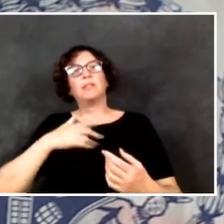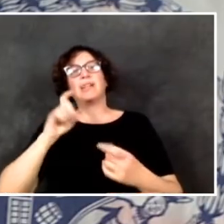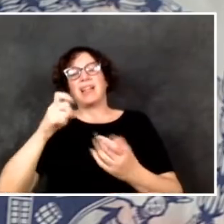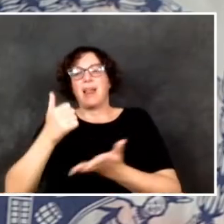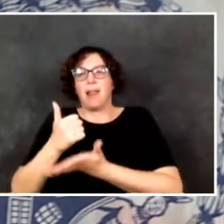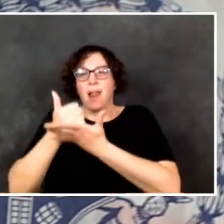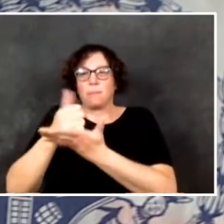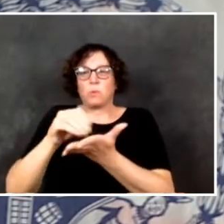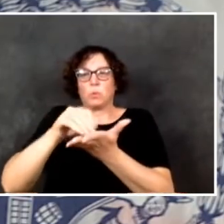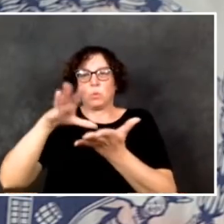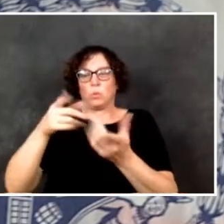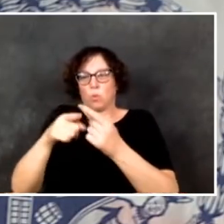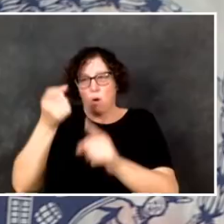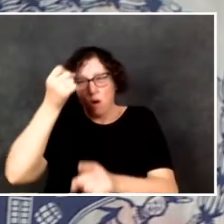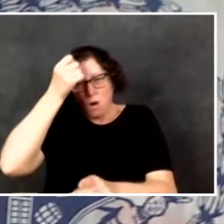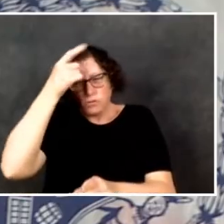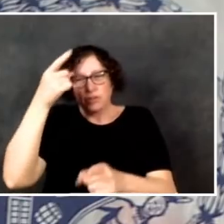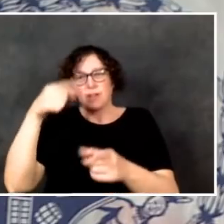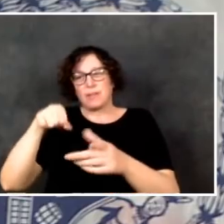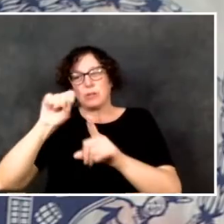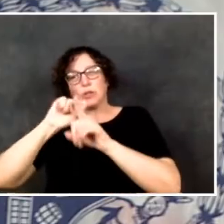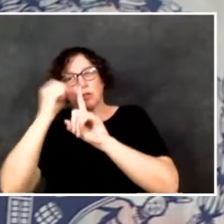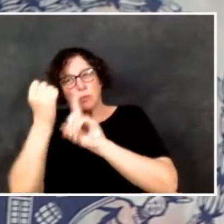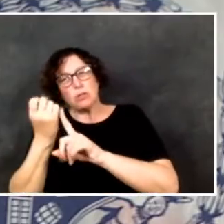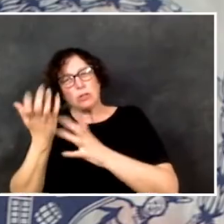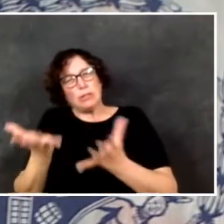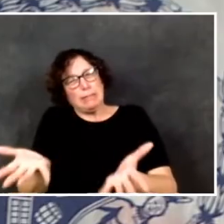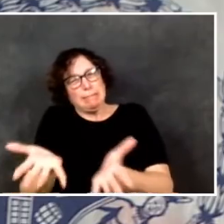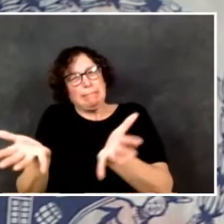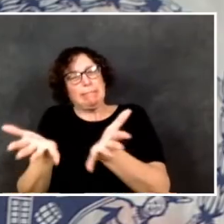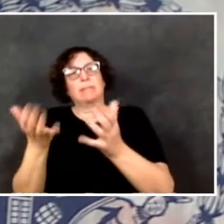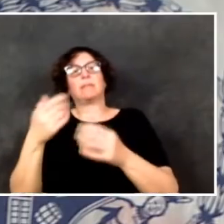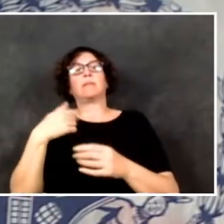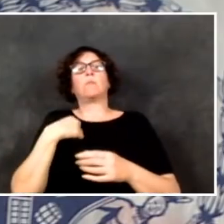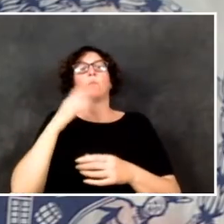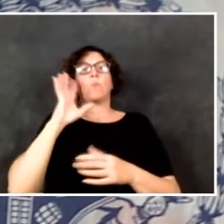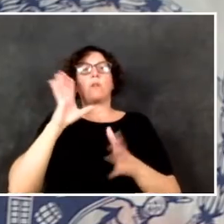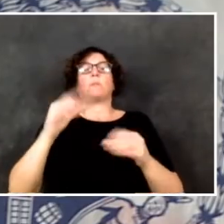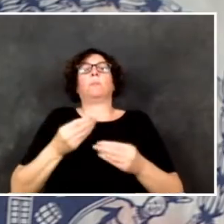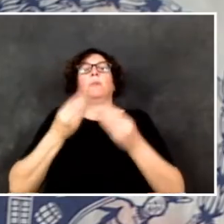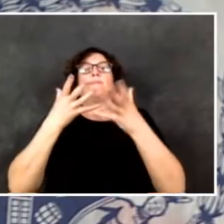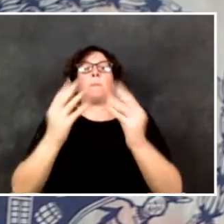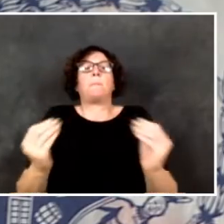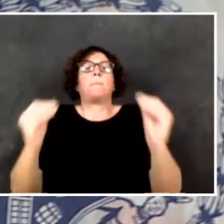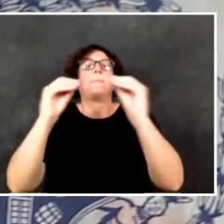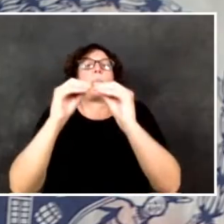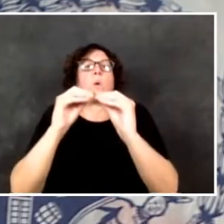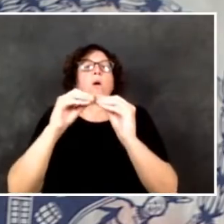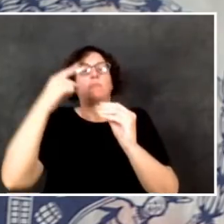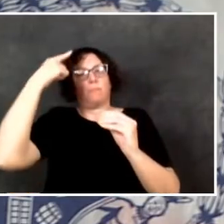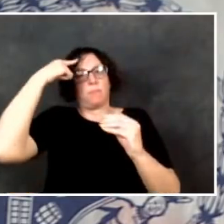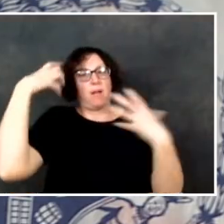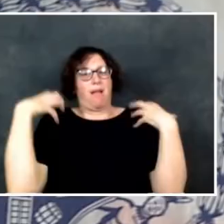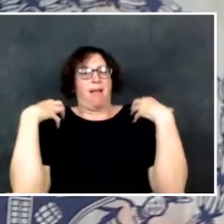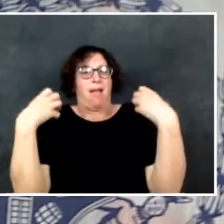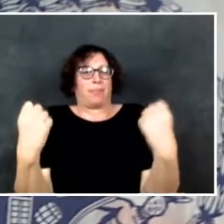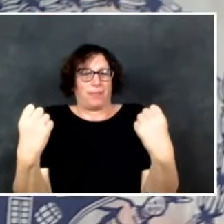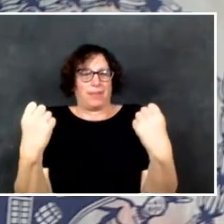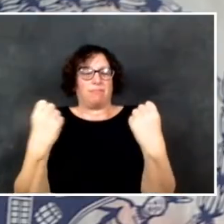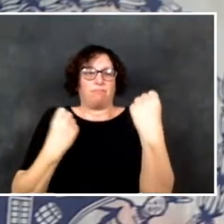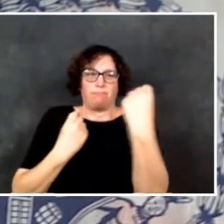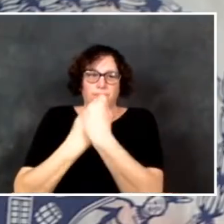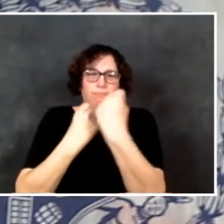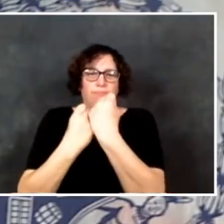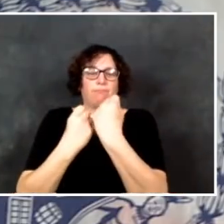would appreciate. So there's going to be a lot more of that support coming as well to our teachers. Finally, the other thing that I would say is that I have